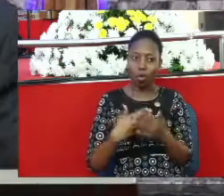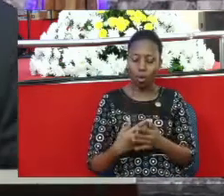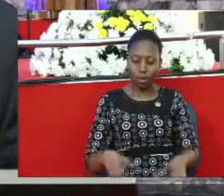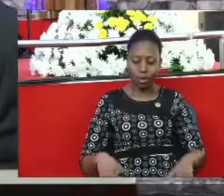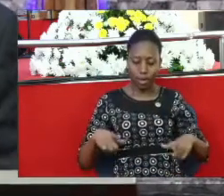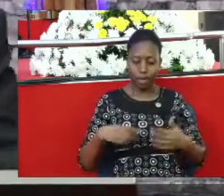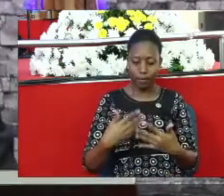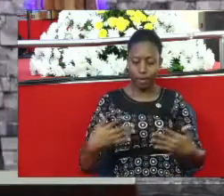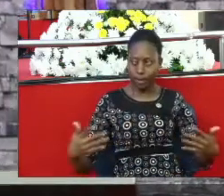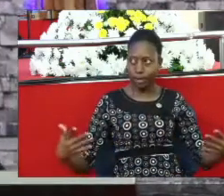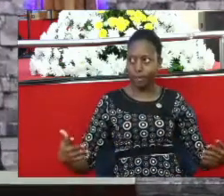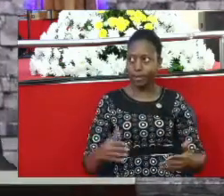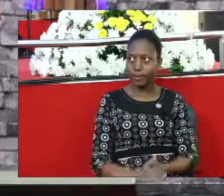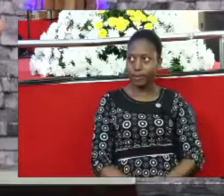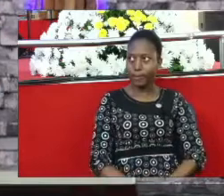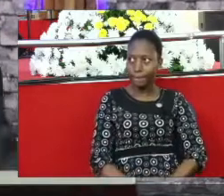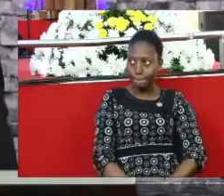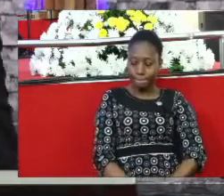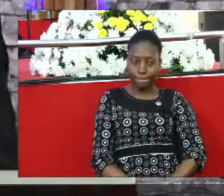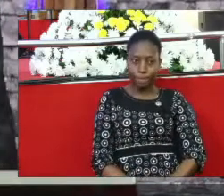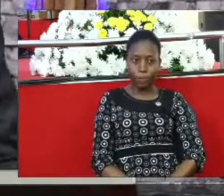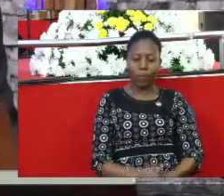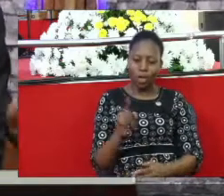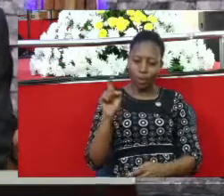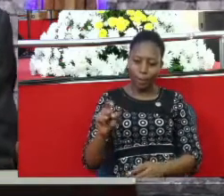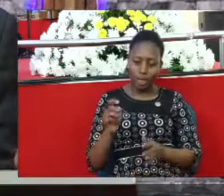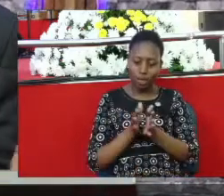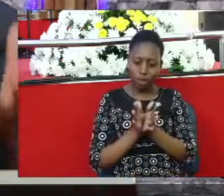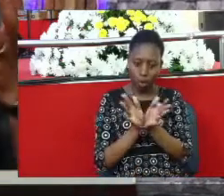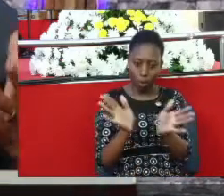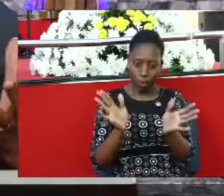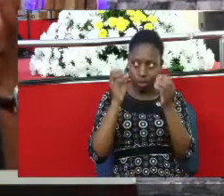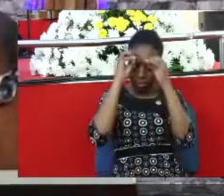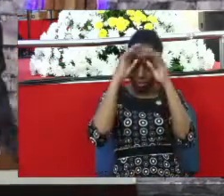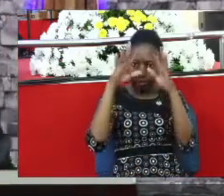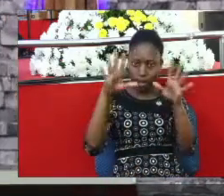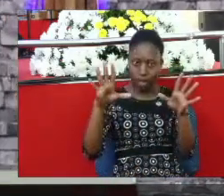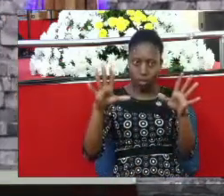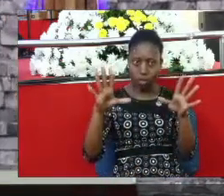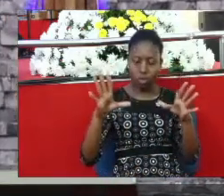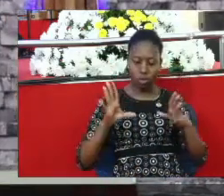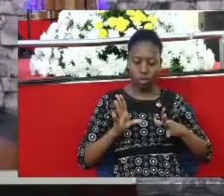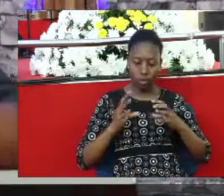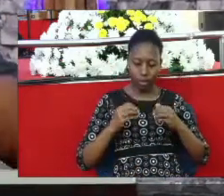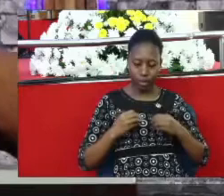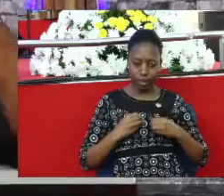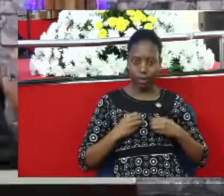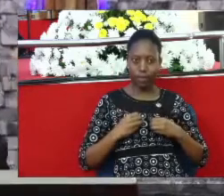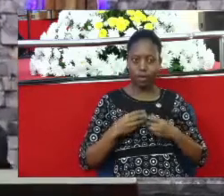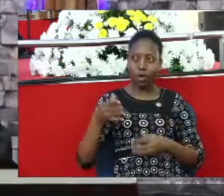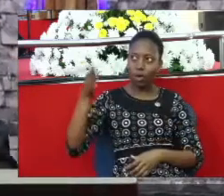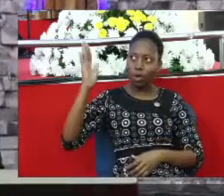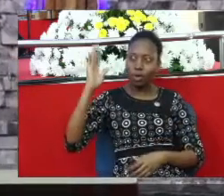to our faith and our giving by opening up new opportunities to receive divine intervention, resulting in